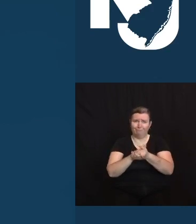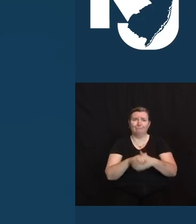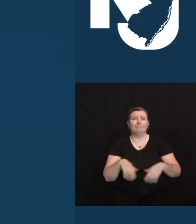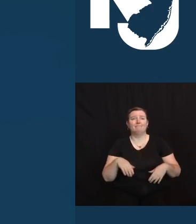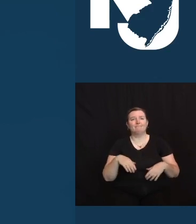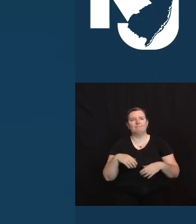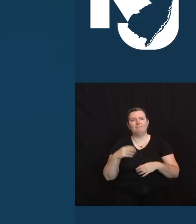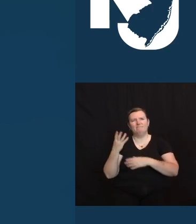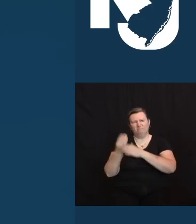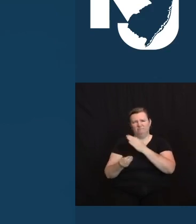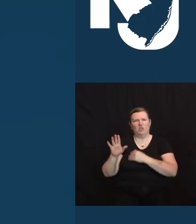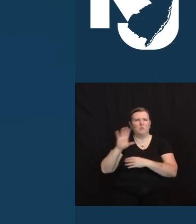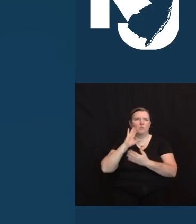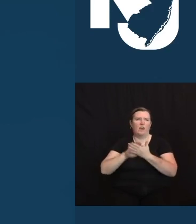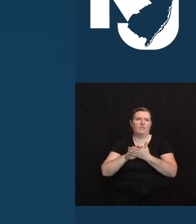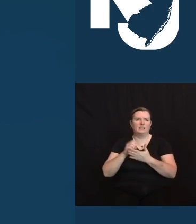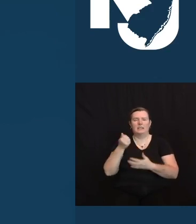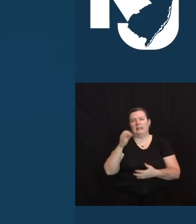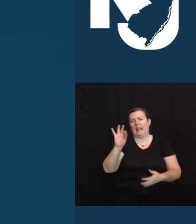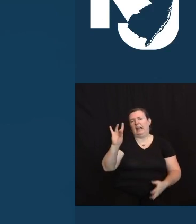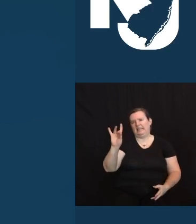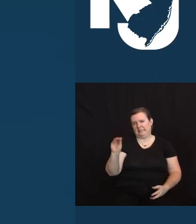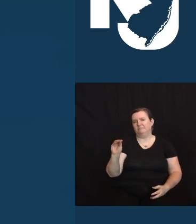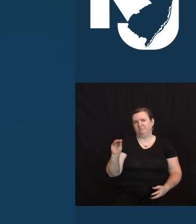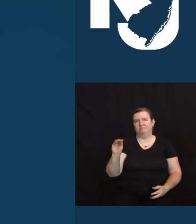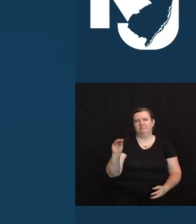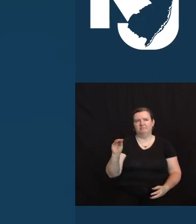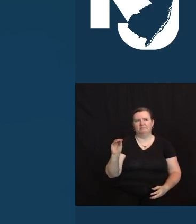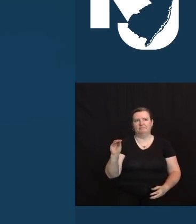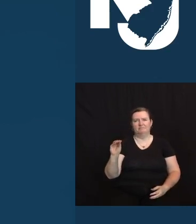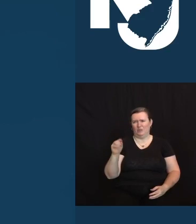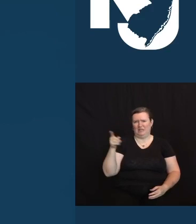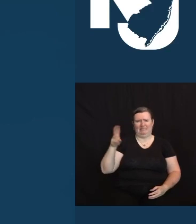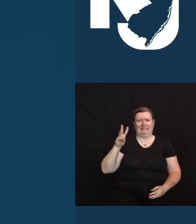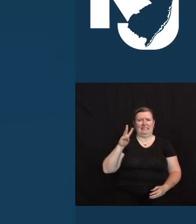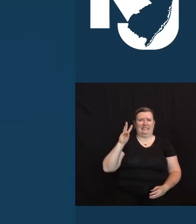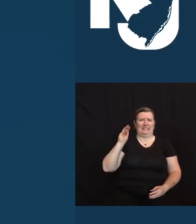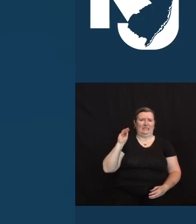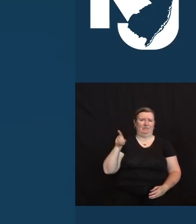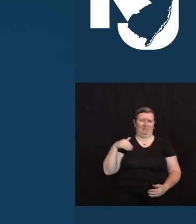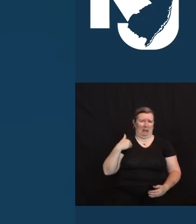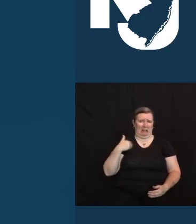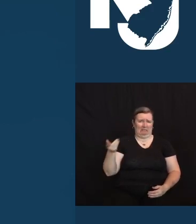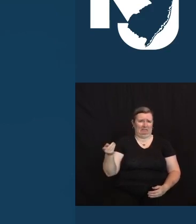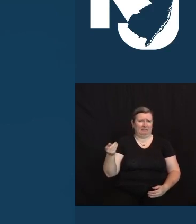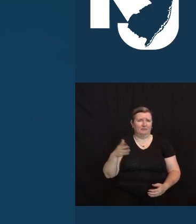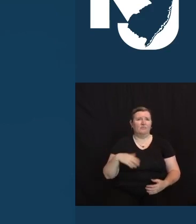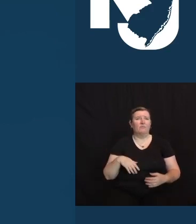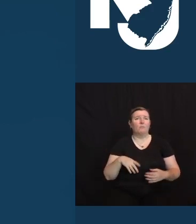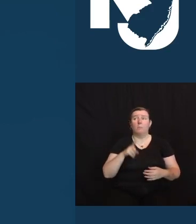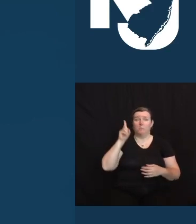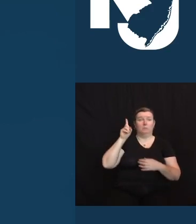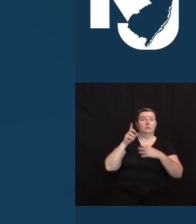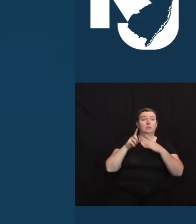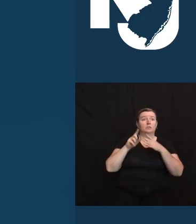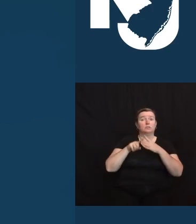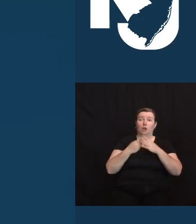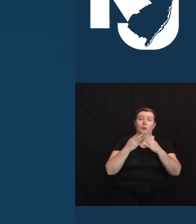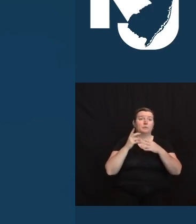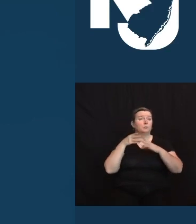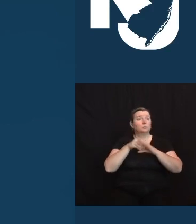in 1980, only at the age of 60. Professionally, George started in business when he took over his family's